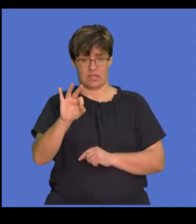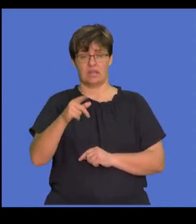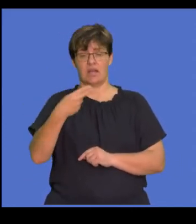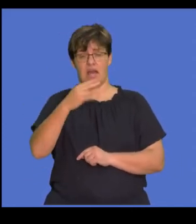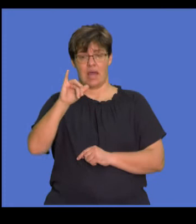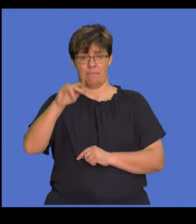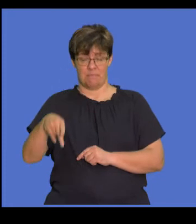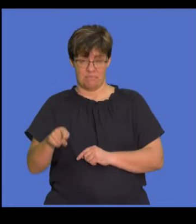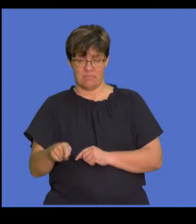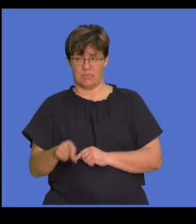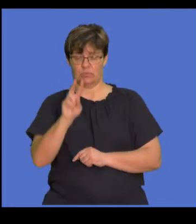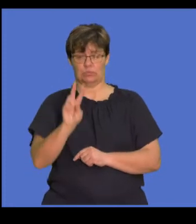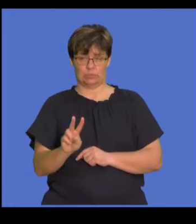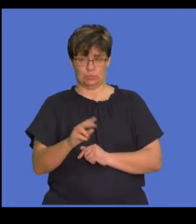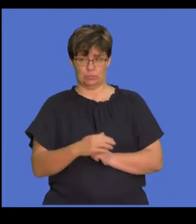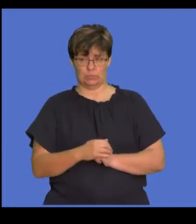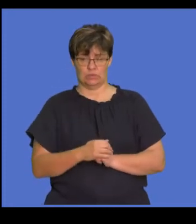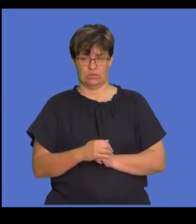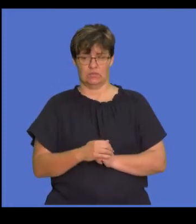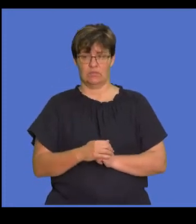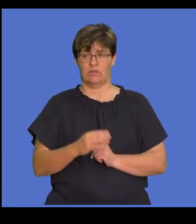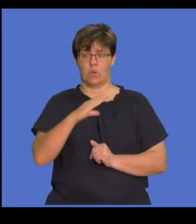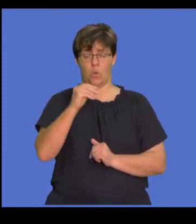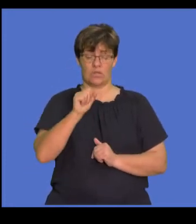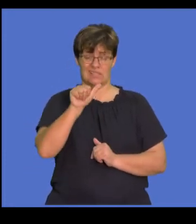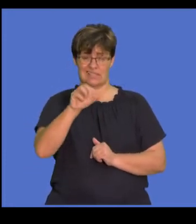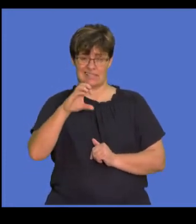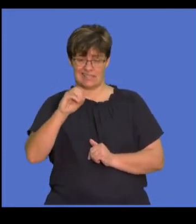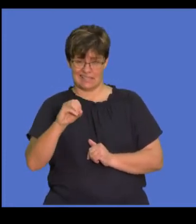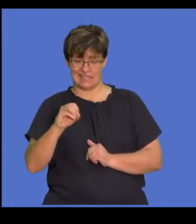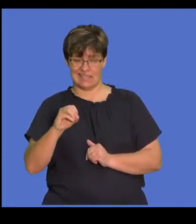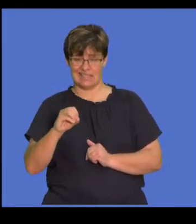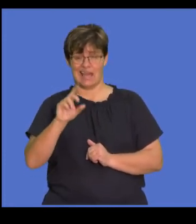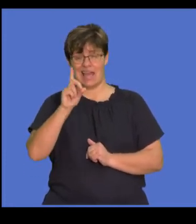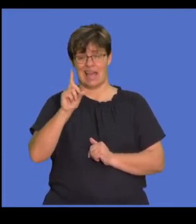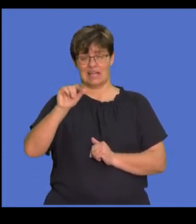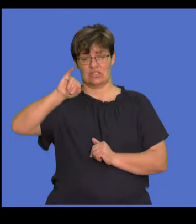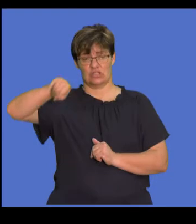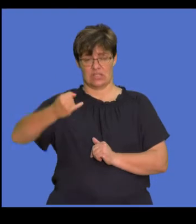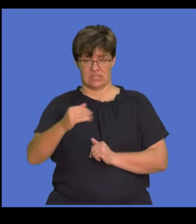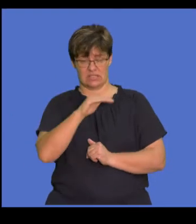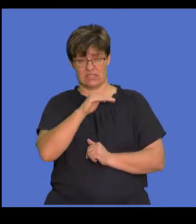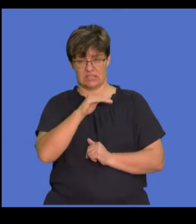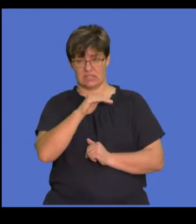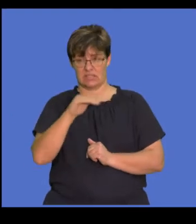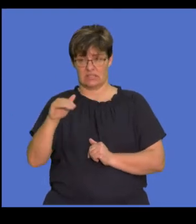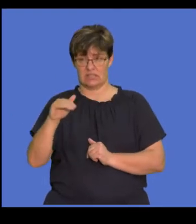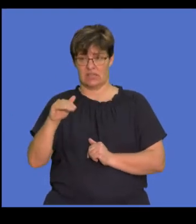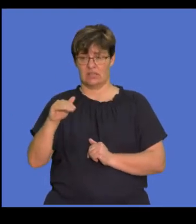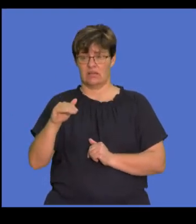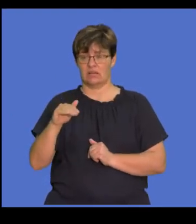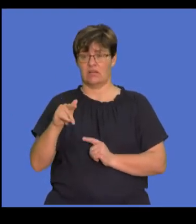over my hypotenuse side, it's 2. Cos of 60 degrees, it's the adjacent side